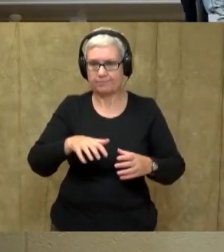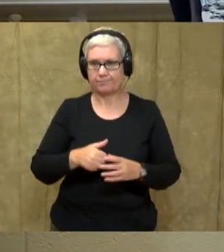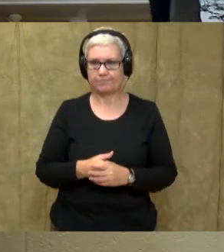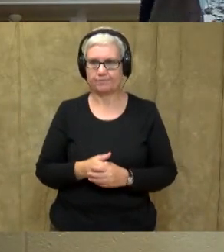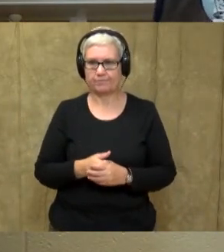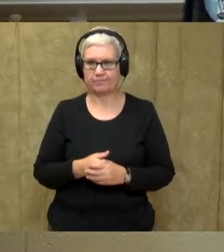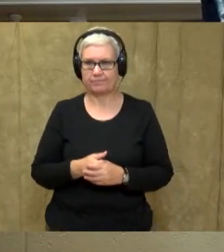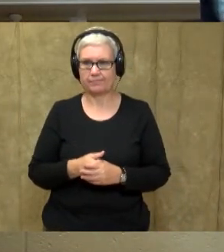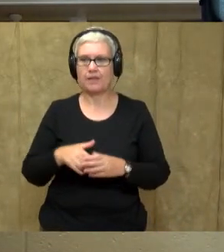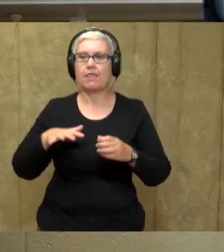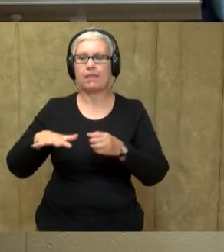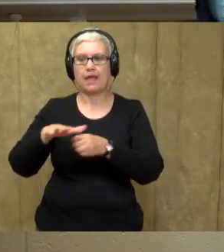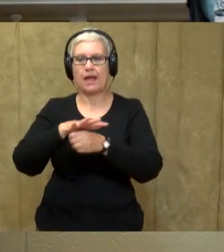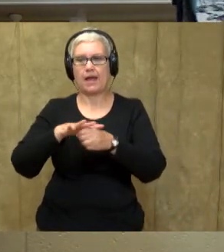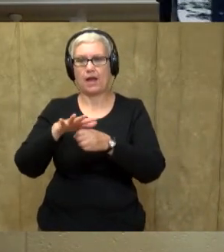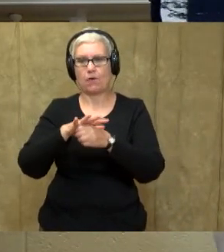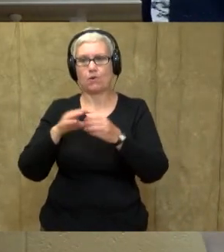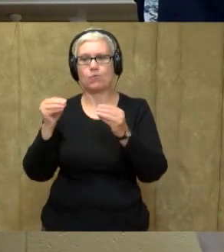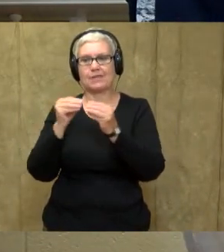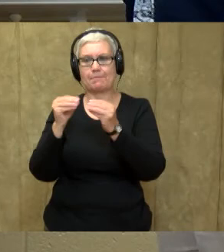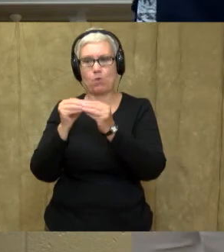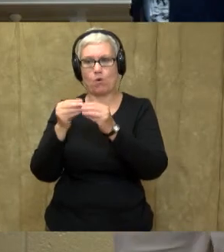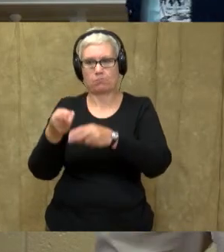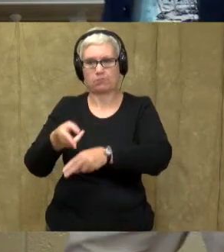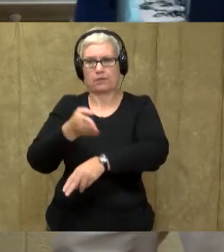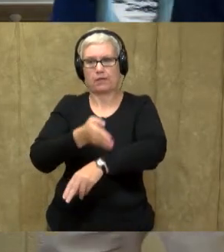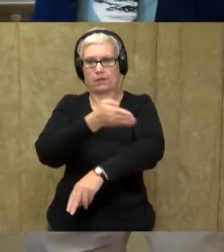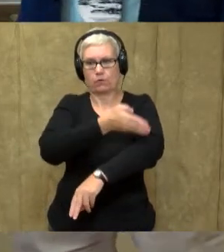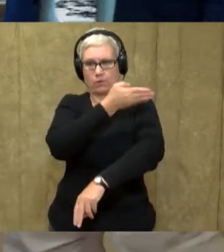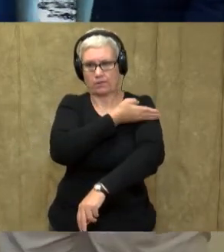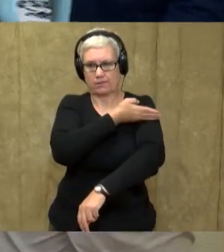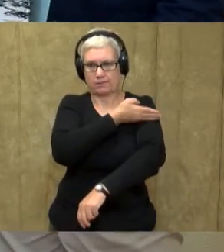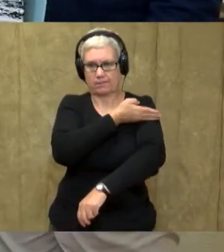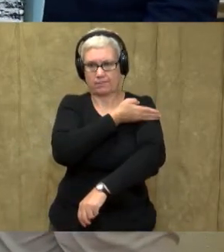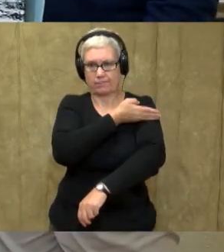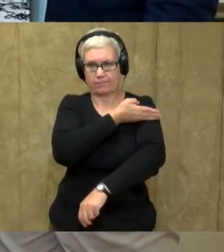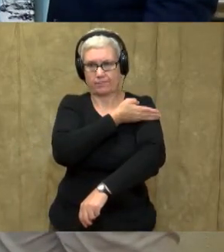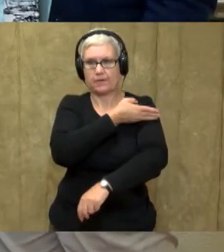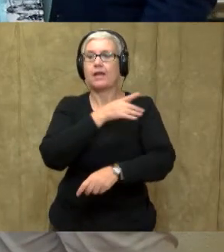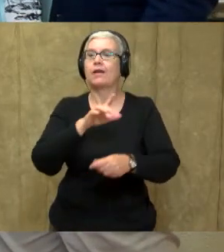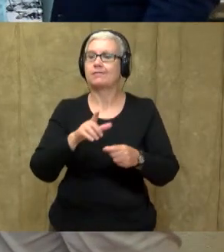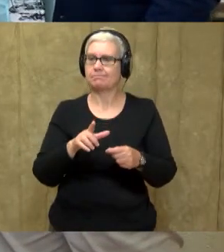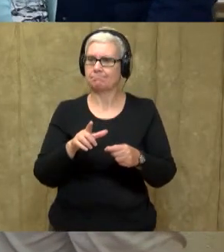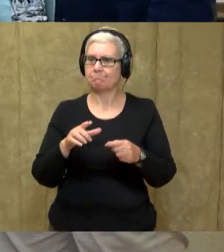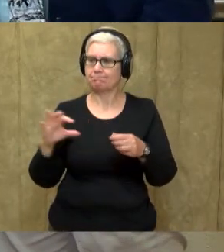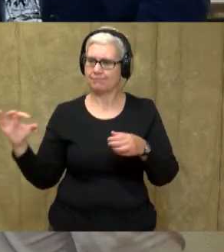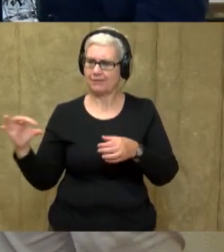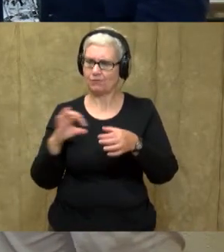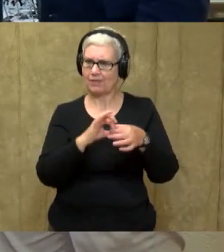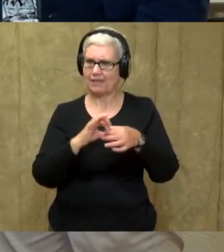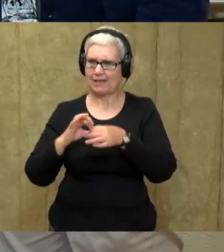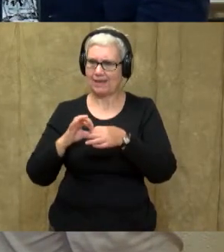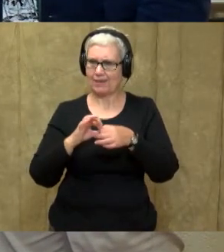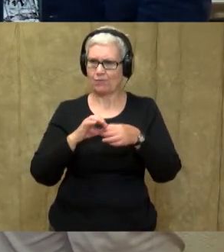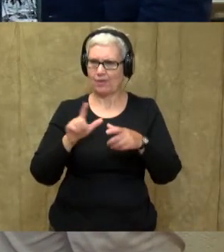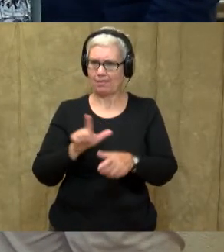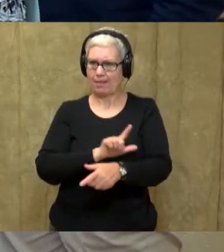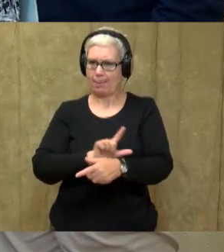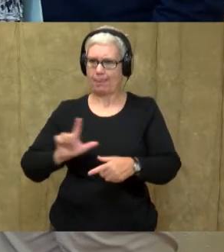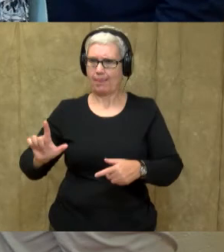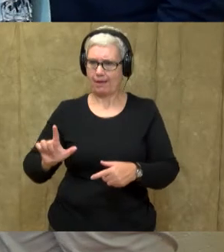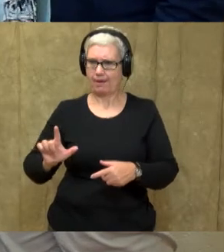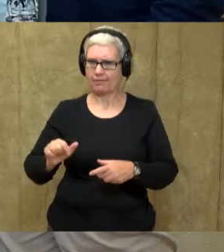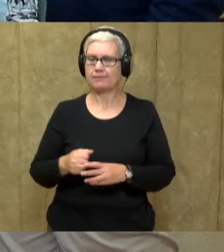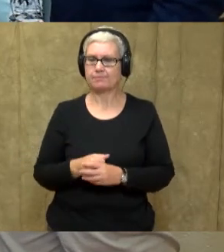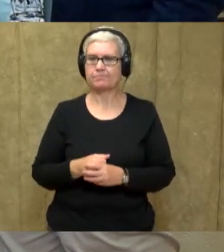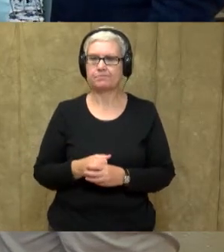this table, the area for each plot of land is increasing in relation to the length of that plot of land being increased. I go